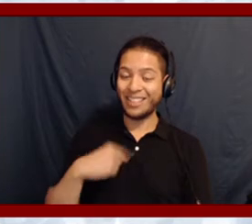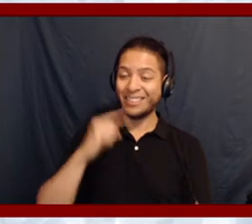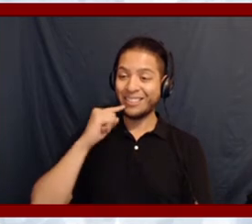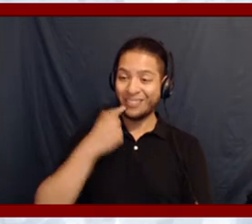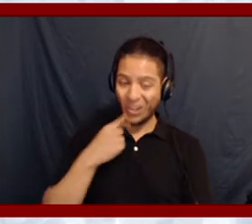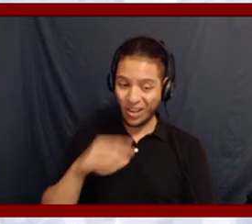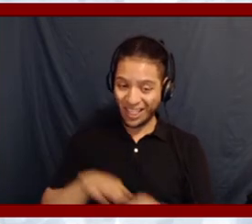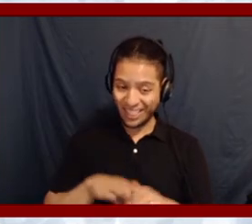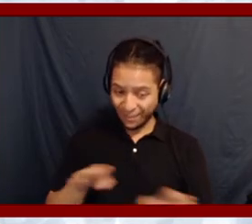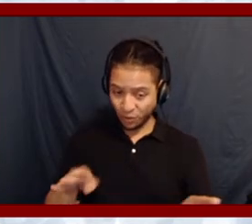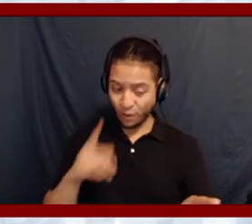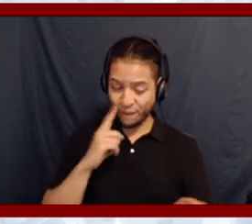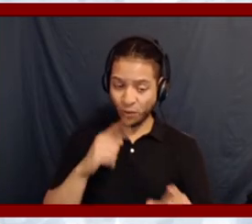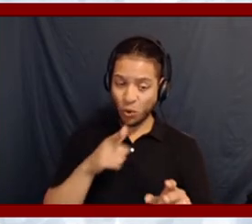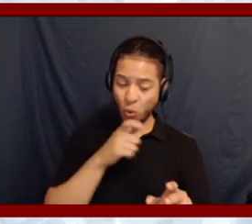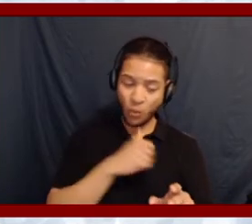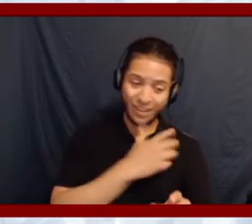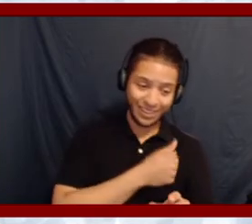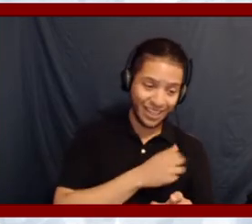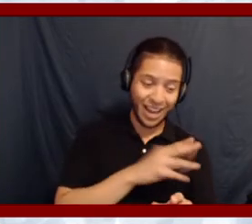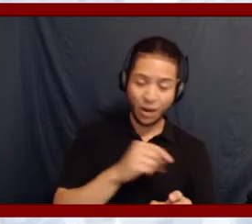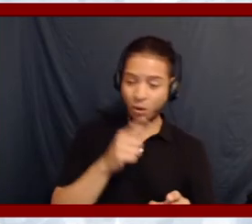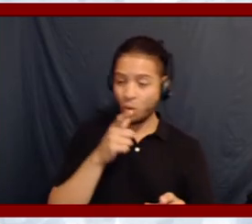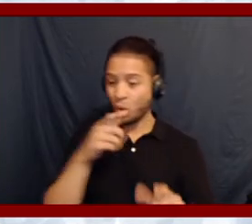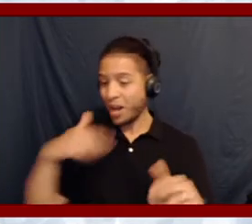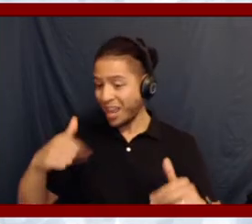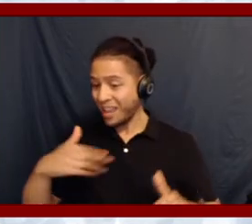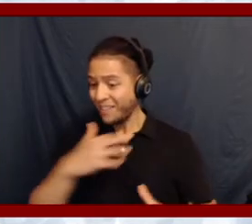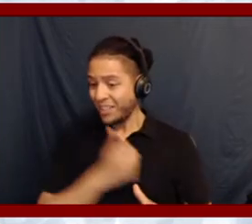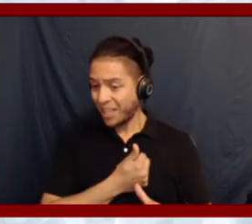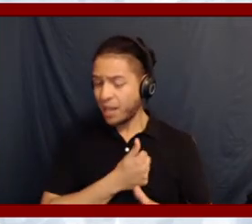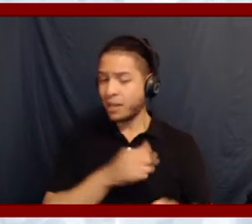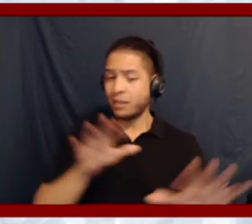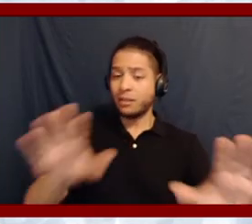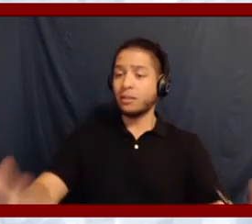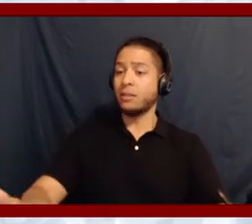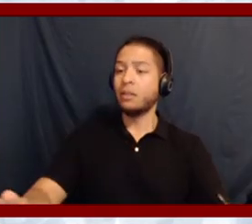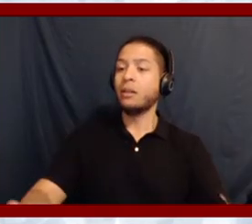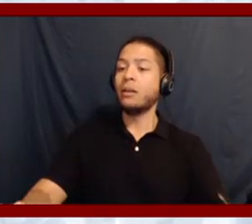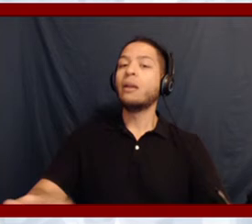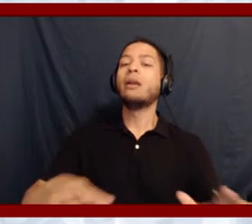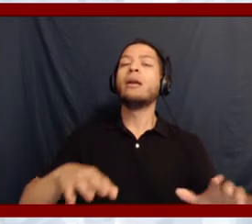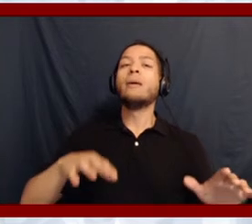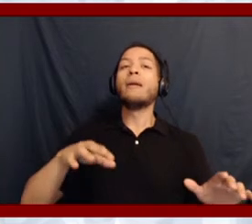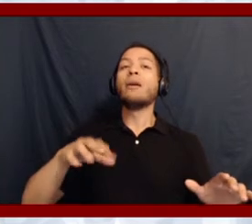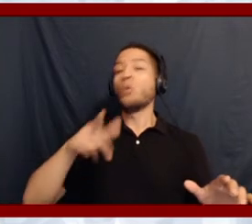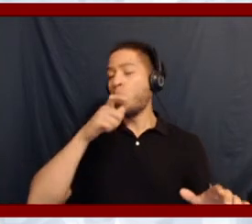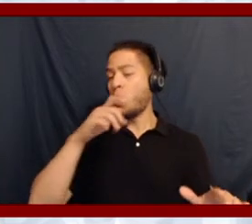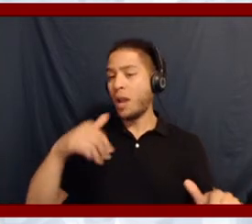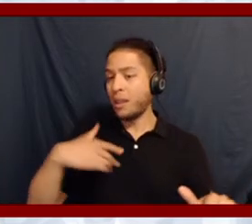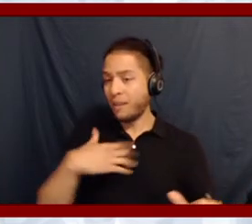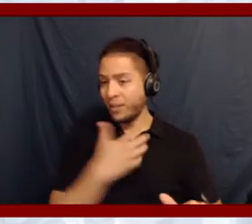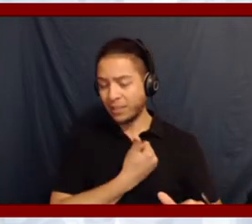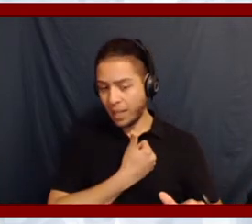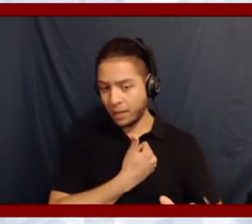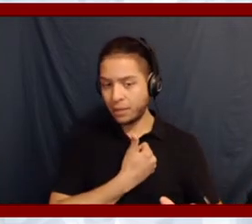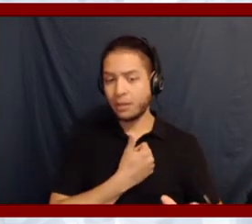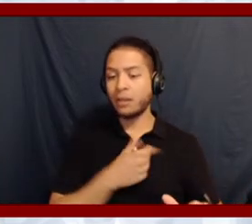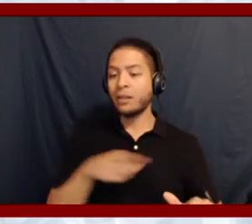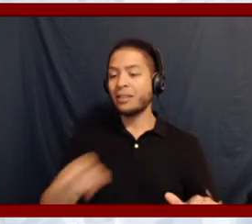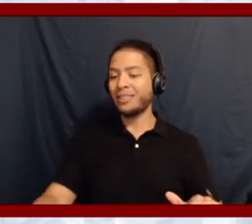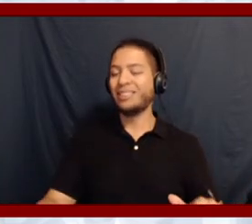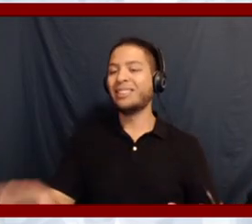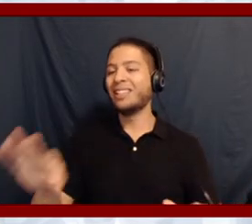in vaccinated versus unvaccinated, overwhelmingly 90%+ of the serious infections are